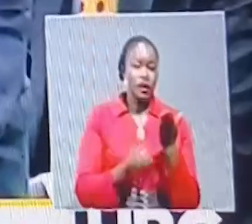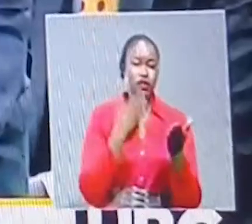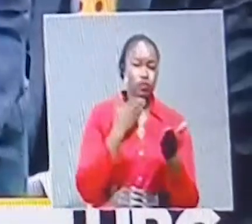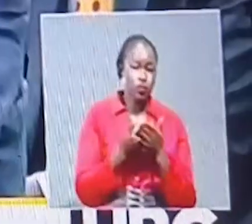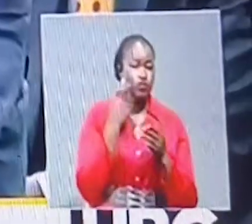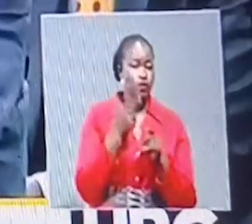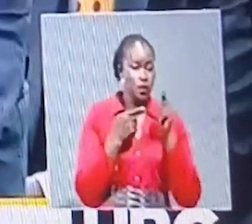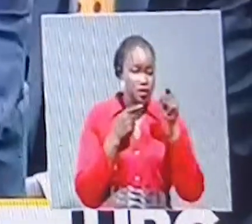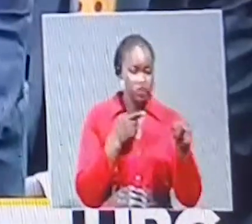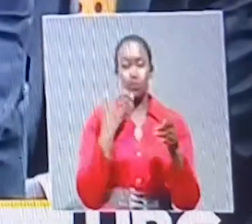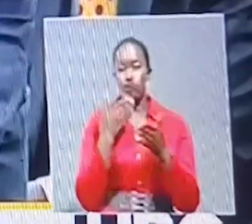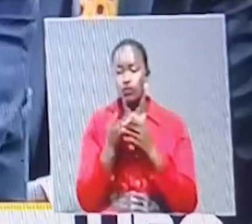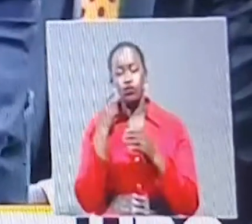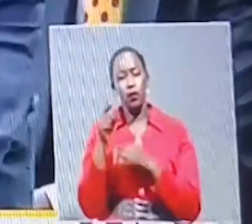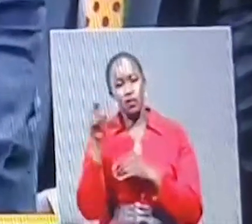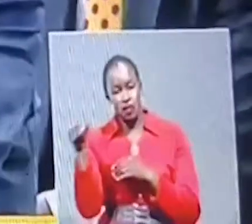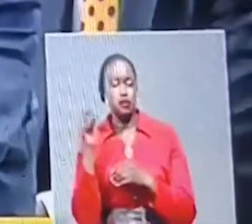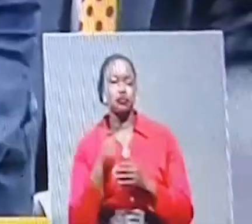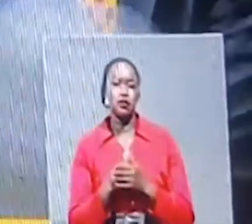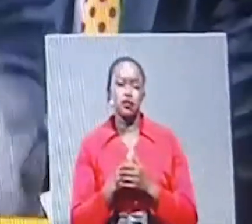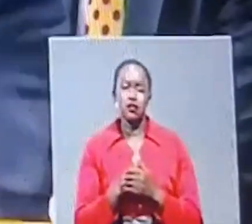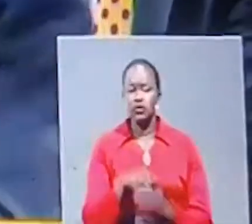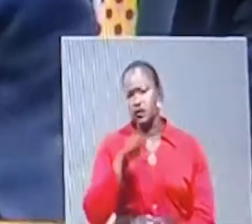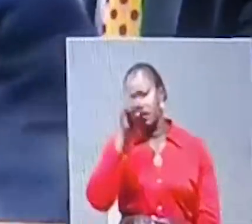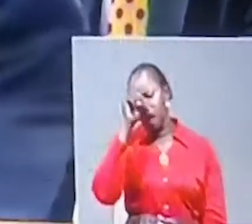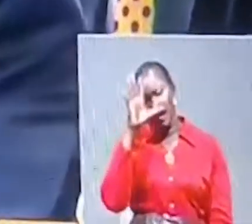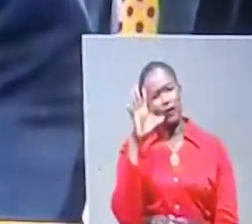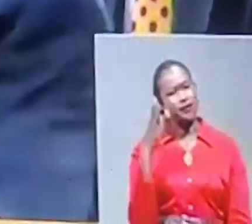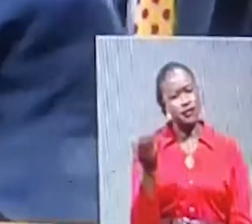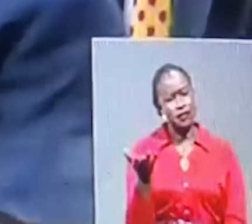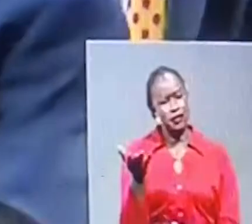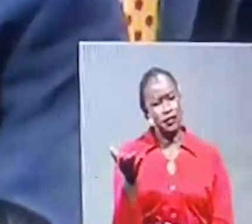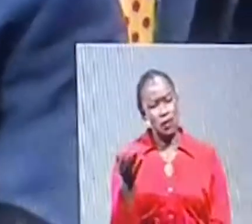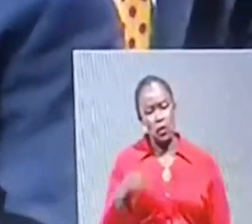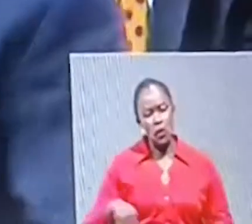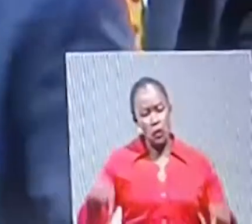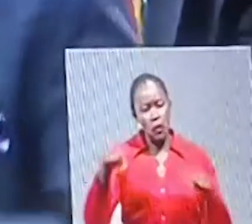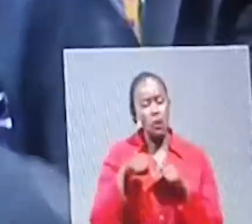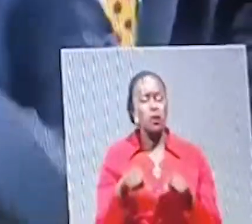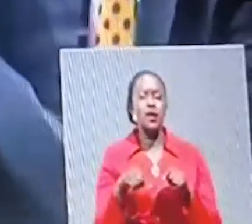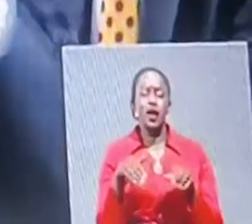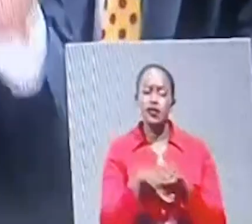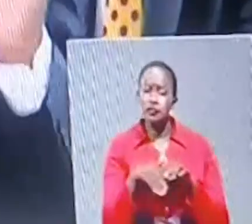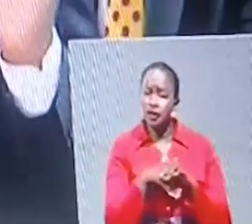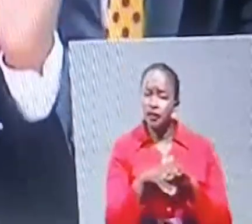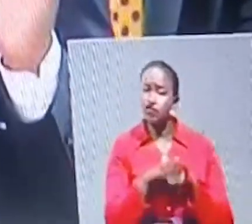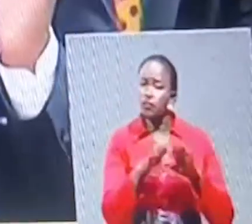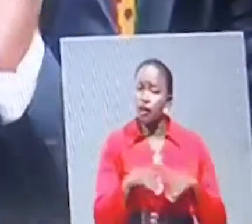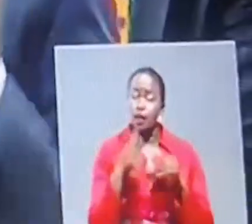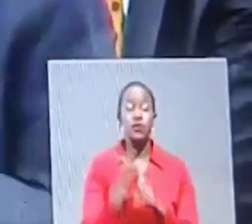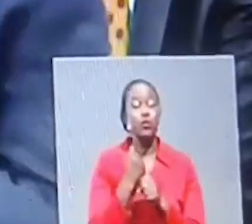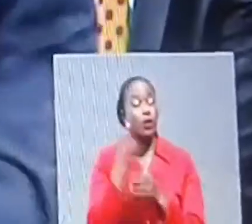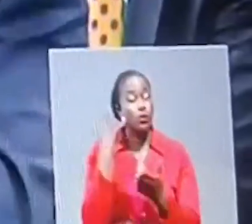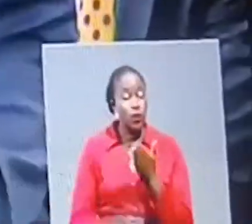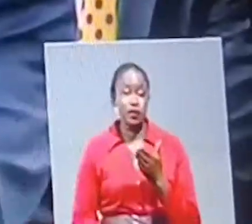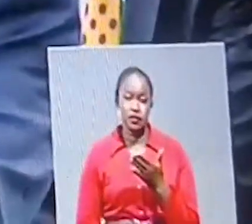gander. It is surprising that we as members of Parliament, what do we do? Right,